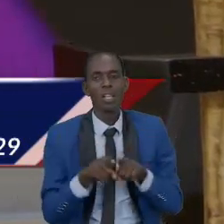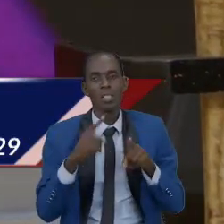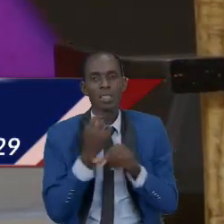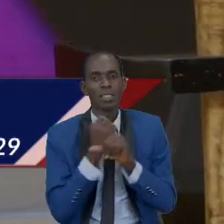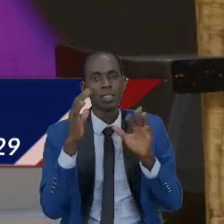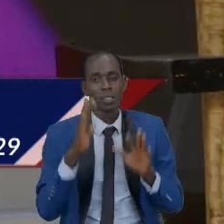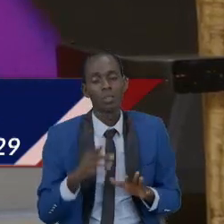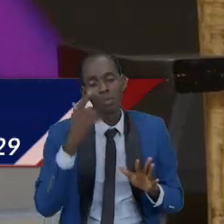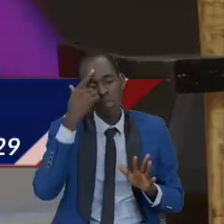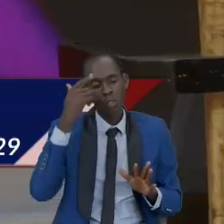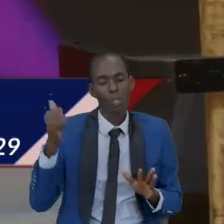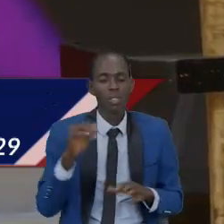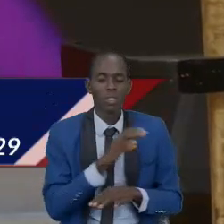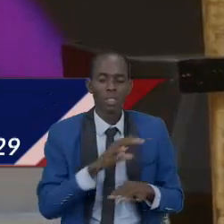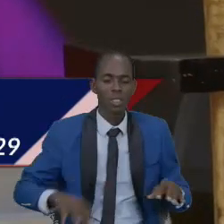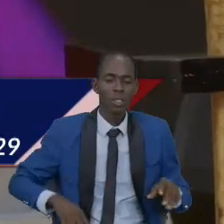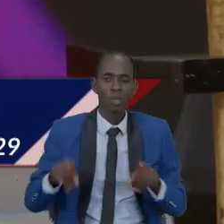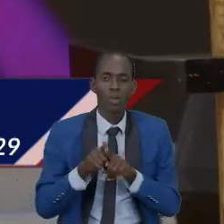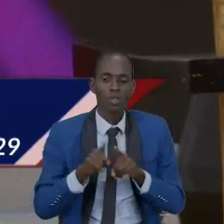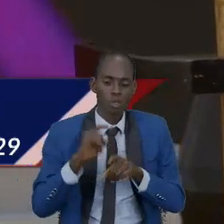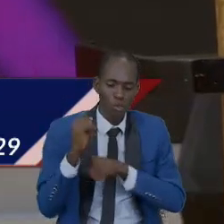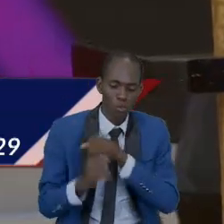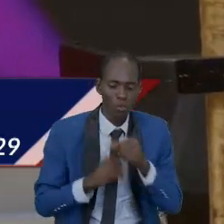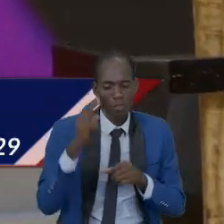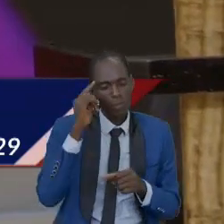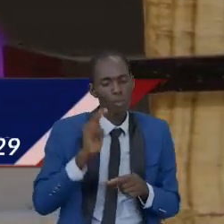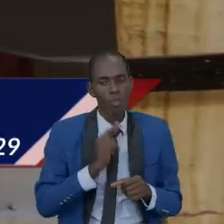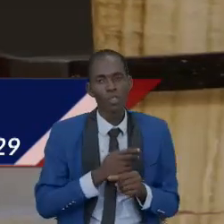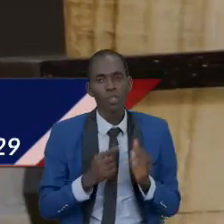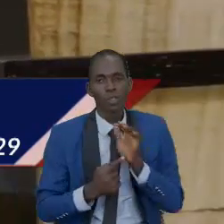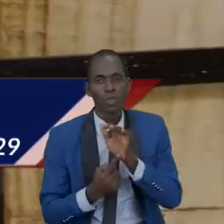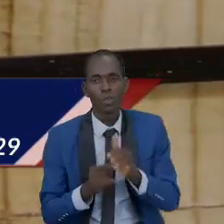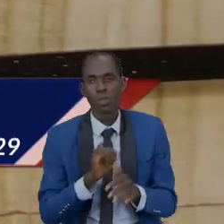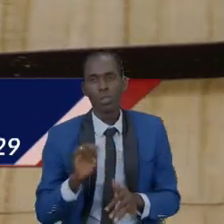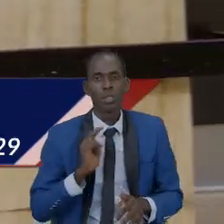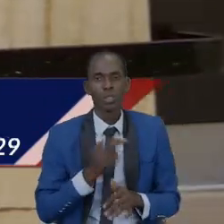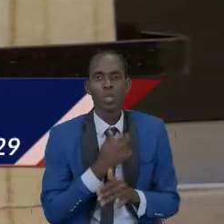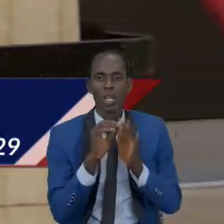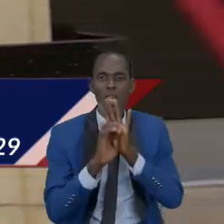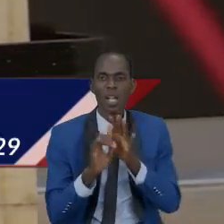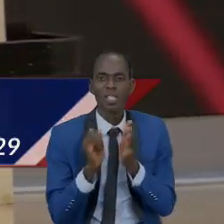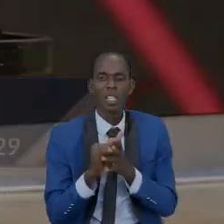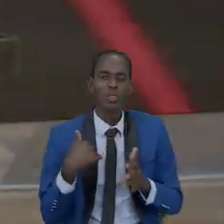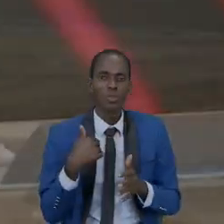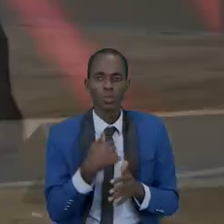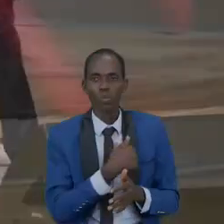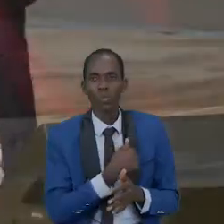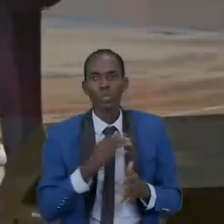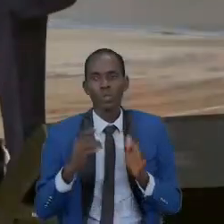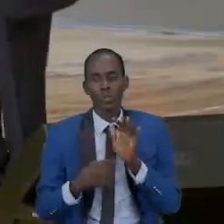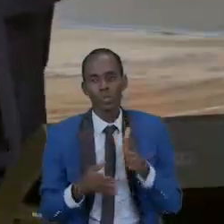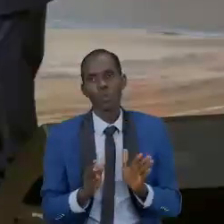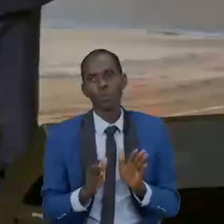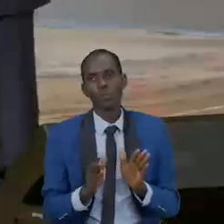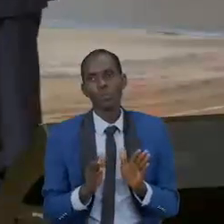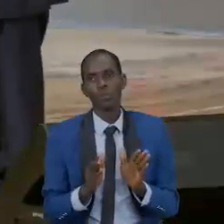because Christ also suffered for us, leaving us an example that ye should follow his steps. Ye